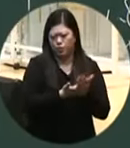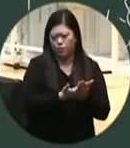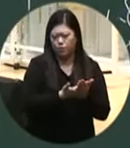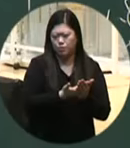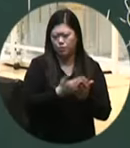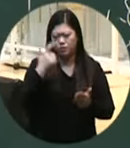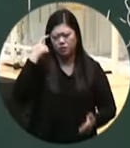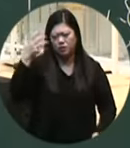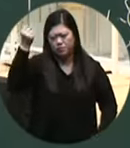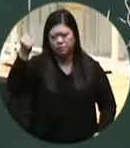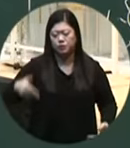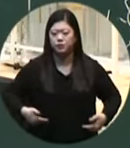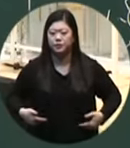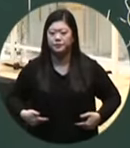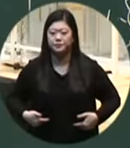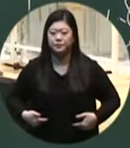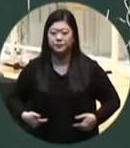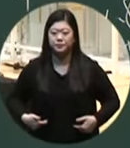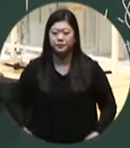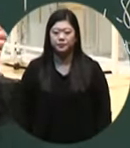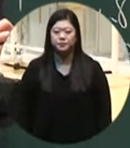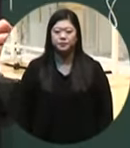Right.